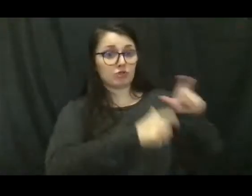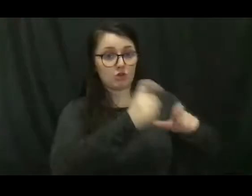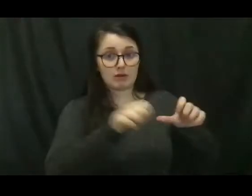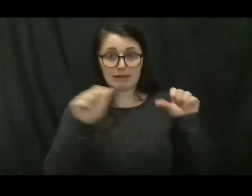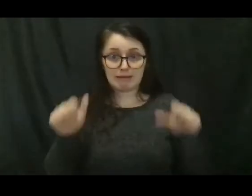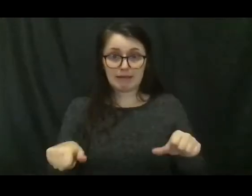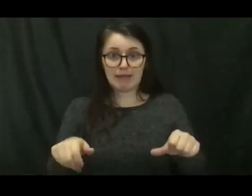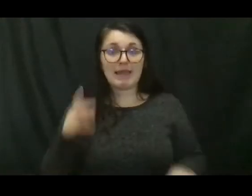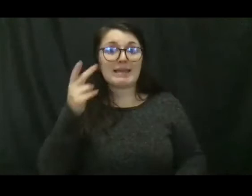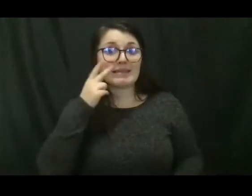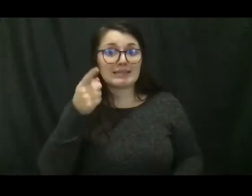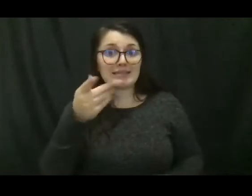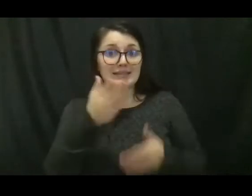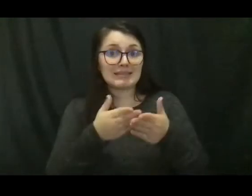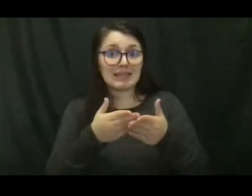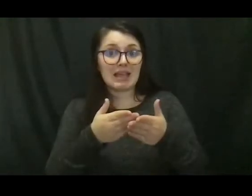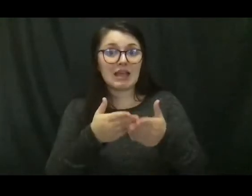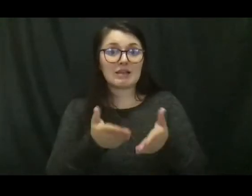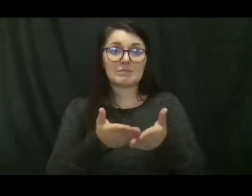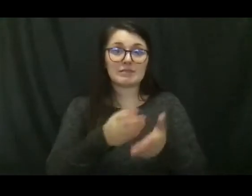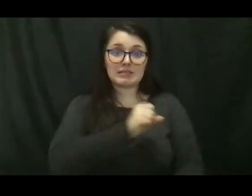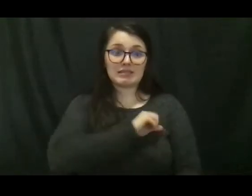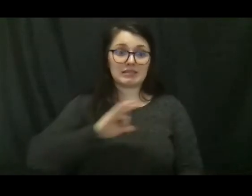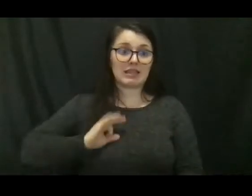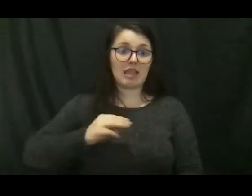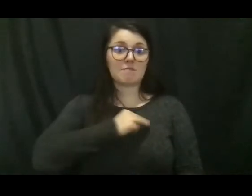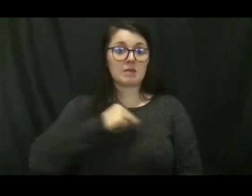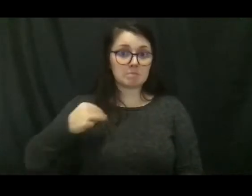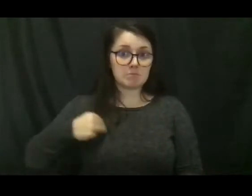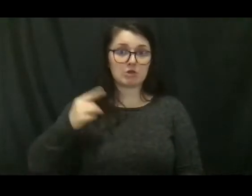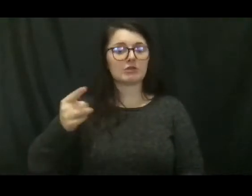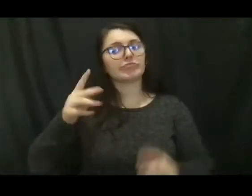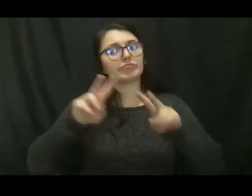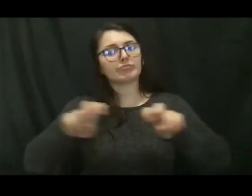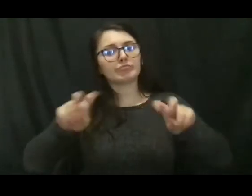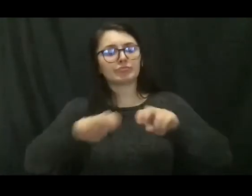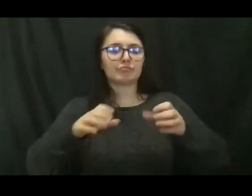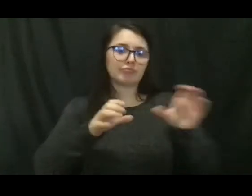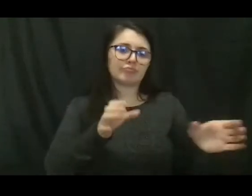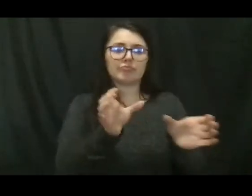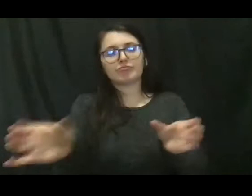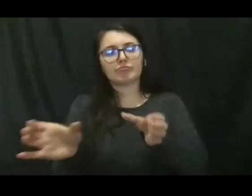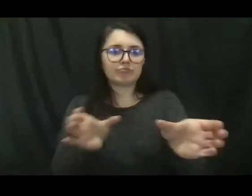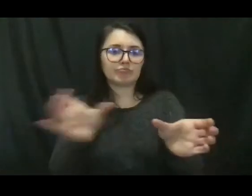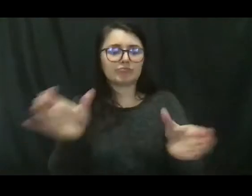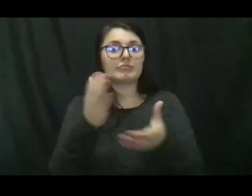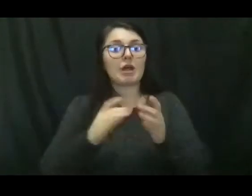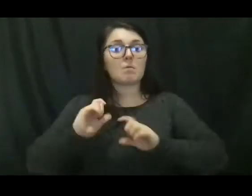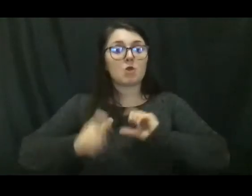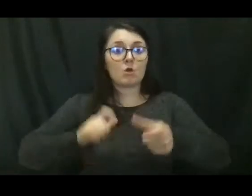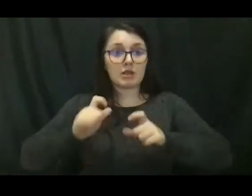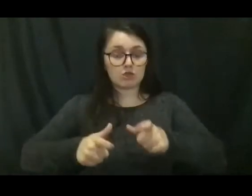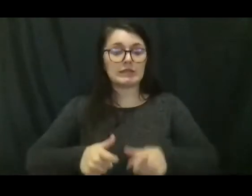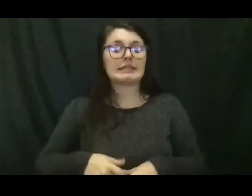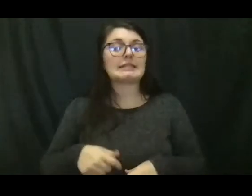see behind me, we have some of our staff members who are sorting some of today's donations. And so everything that gets donated to us